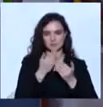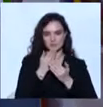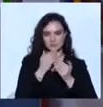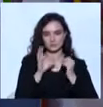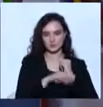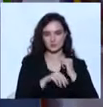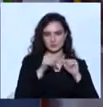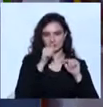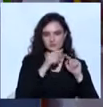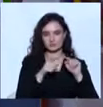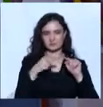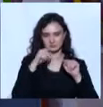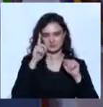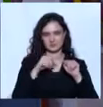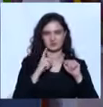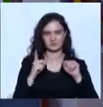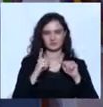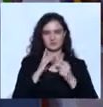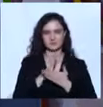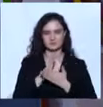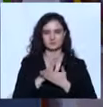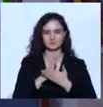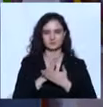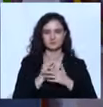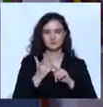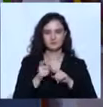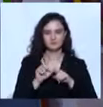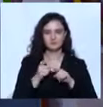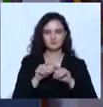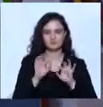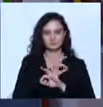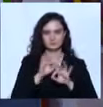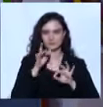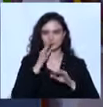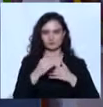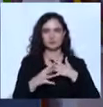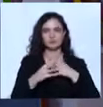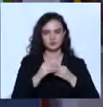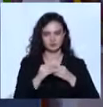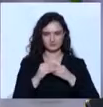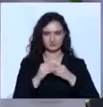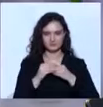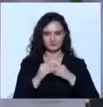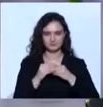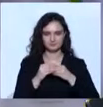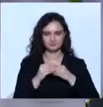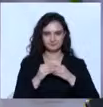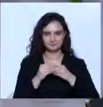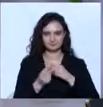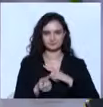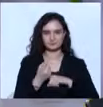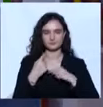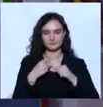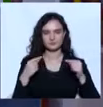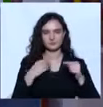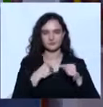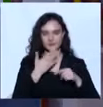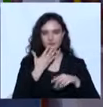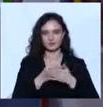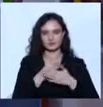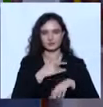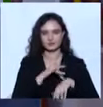months. I know Daryl and I have had such a wonderful time getting to rediscover some of our favorite books